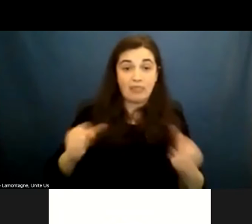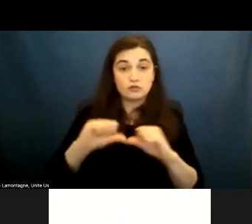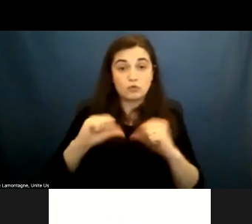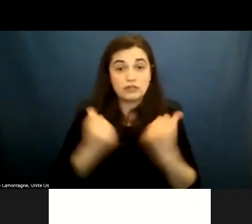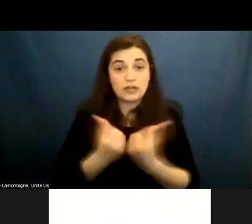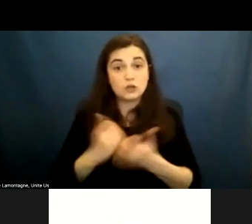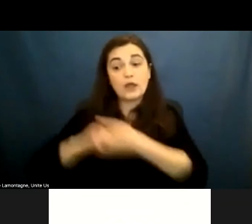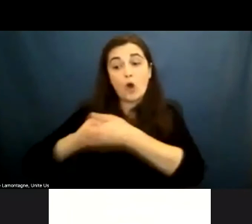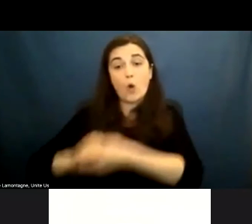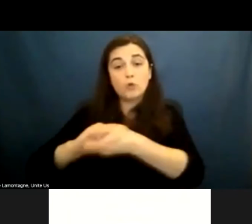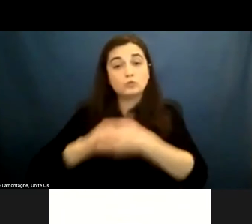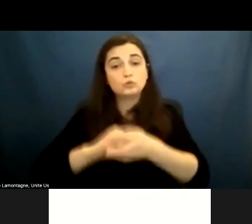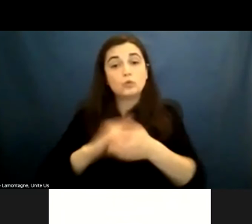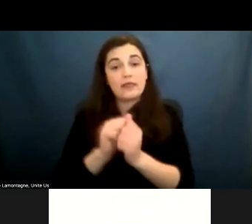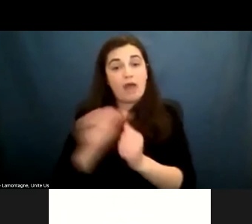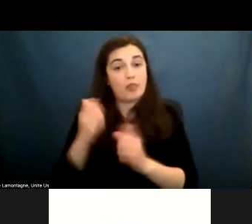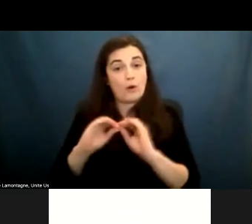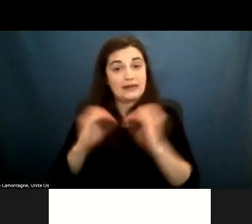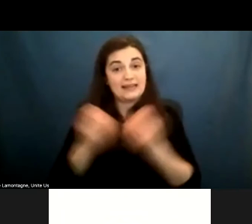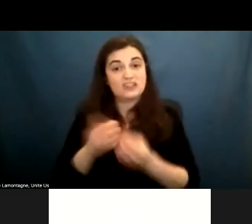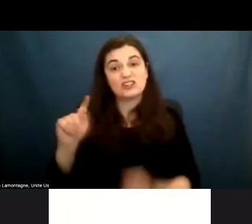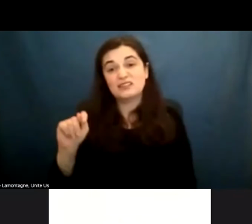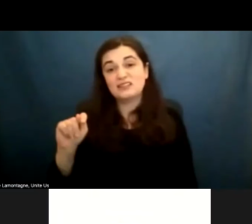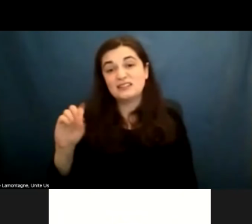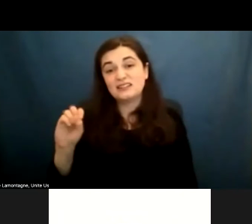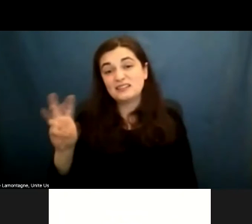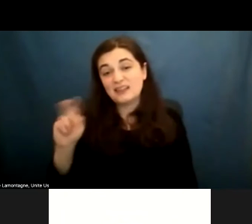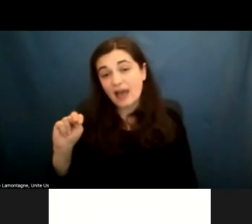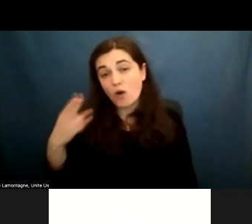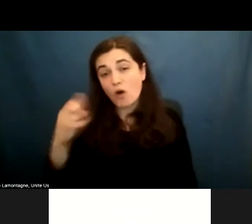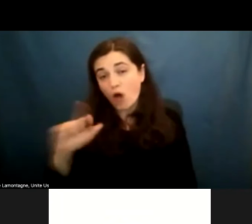several other organizations, town halls and Q&As with